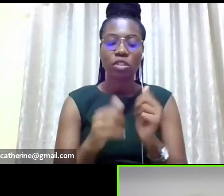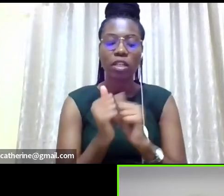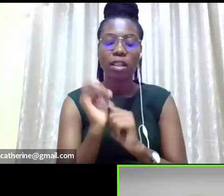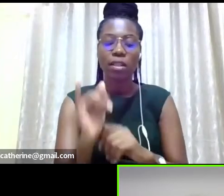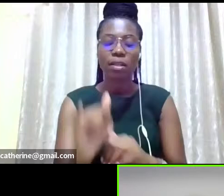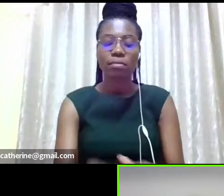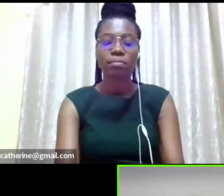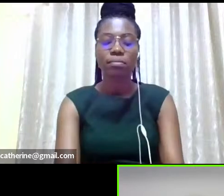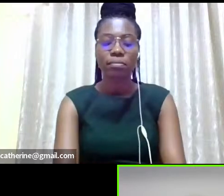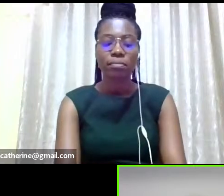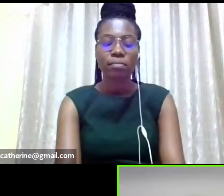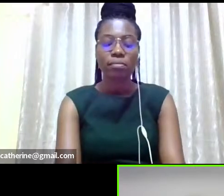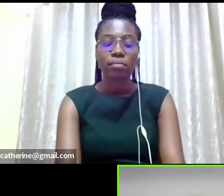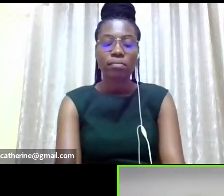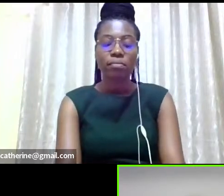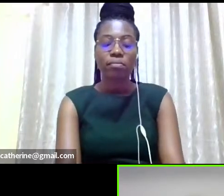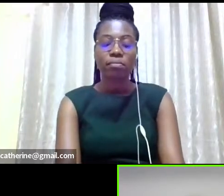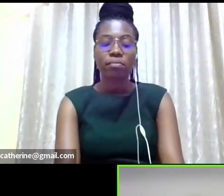Right.